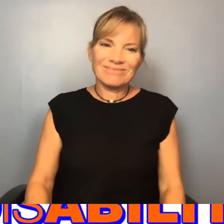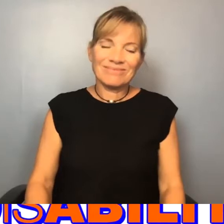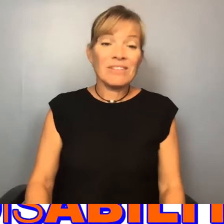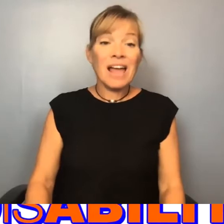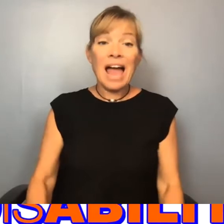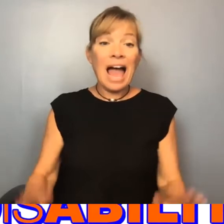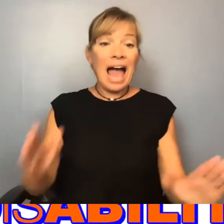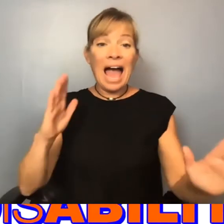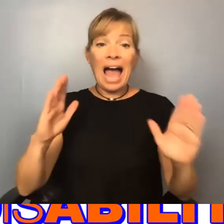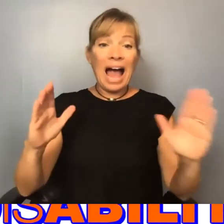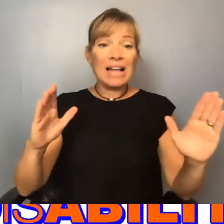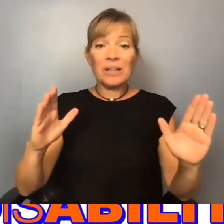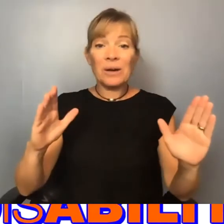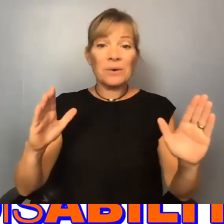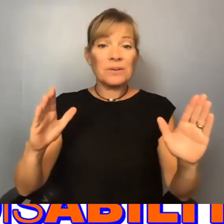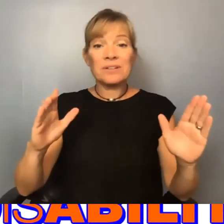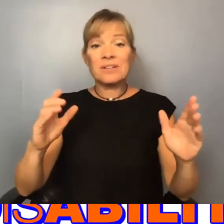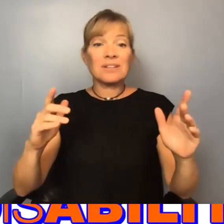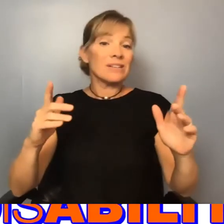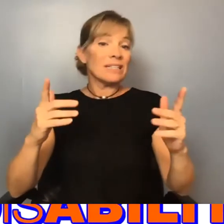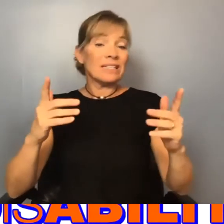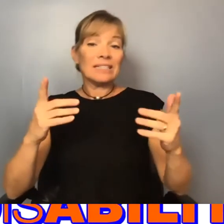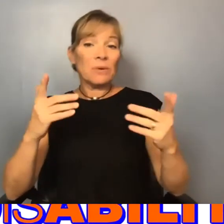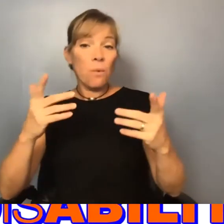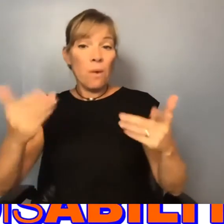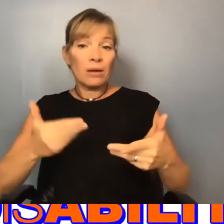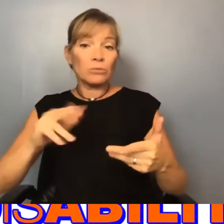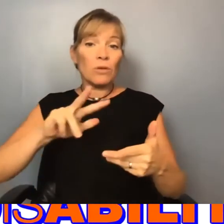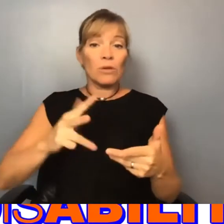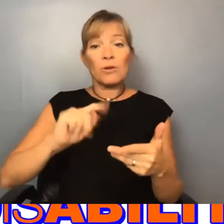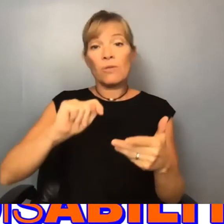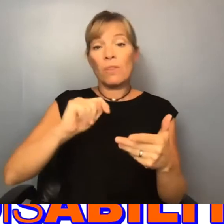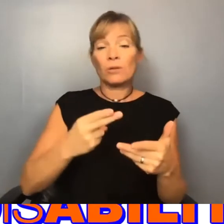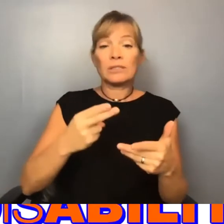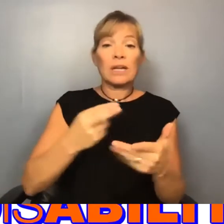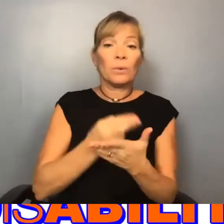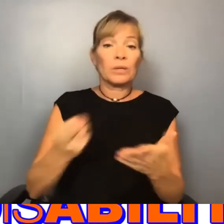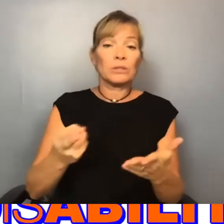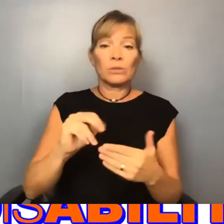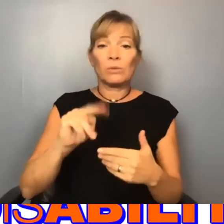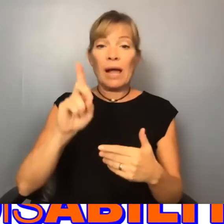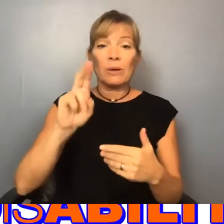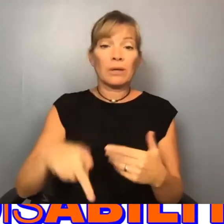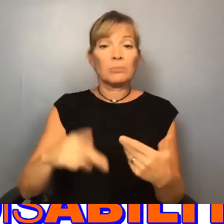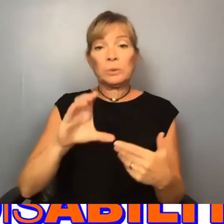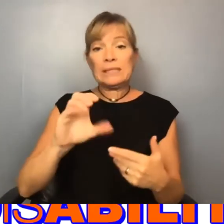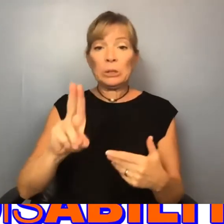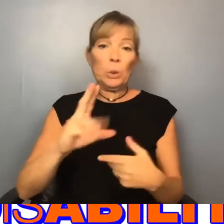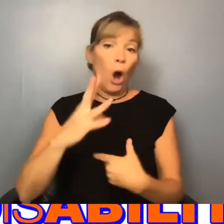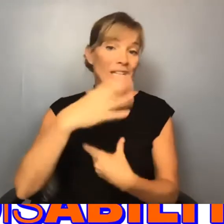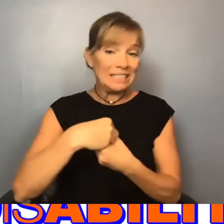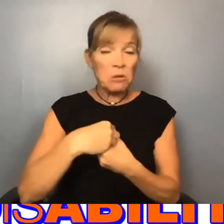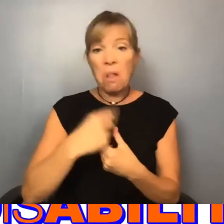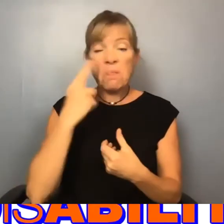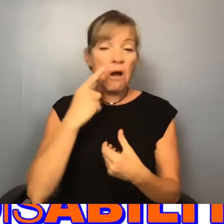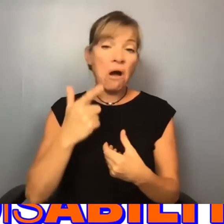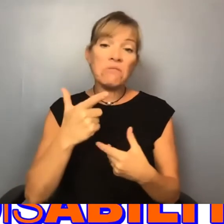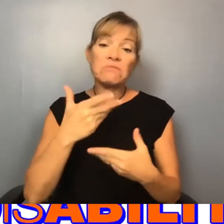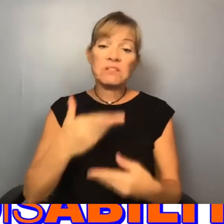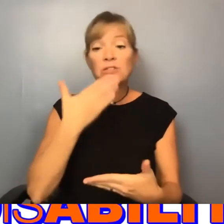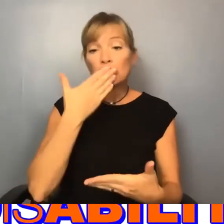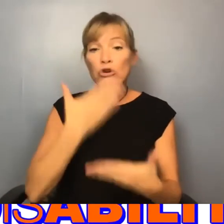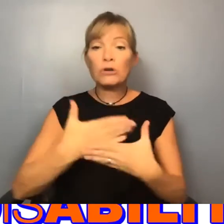Hello CU Autism Network and welcome to the third Thursday resource roundup. We're so happy to have you here and we'd love for you to just give us a nice overview